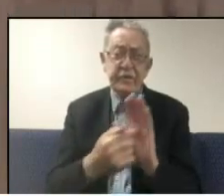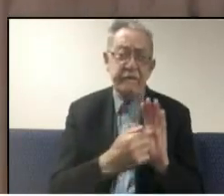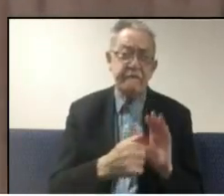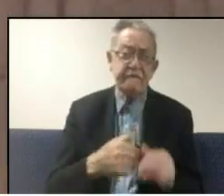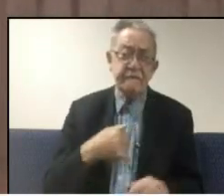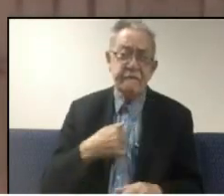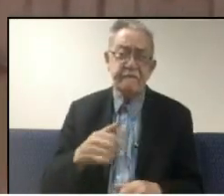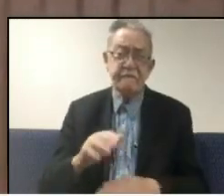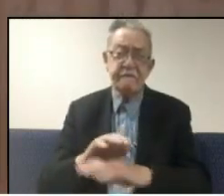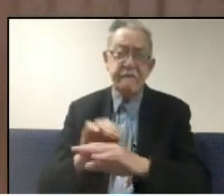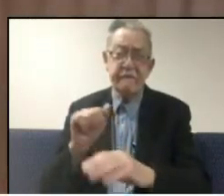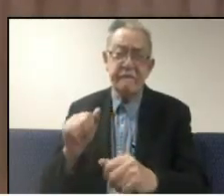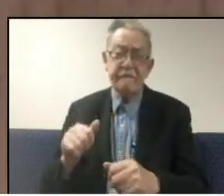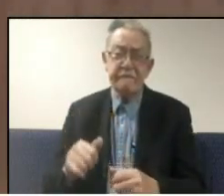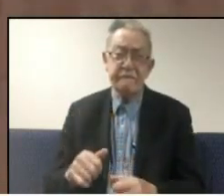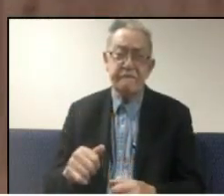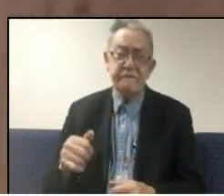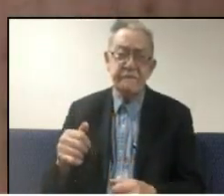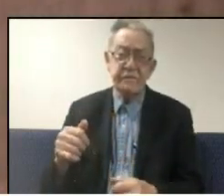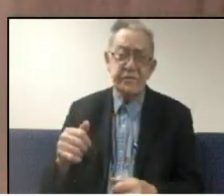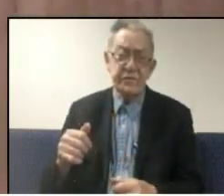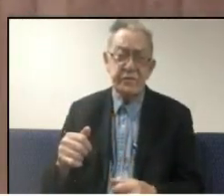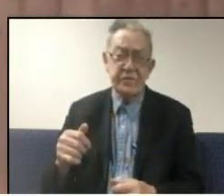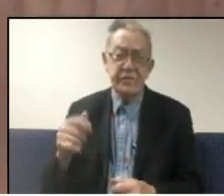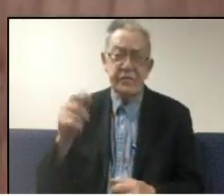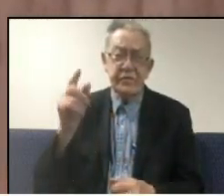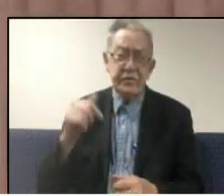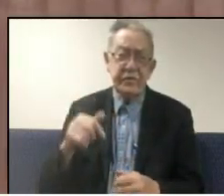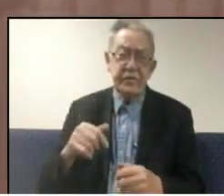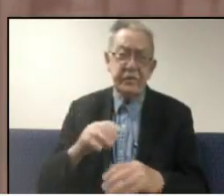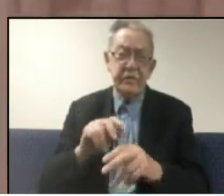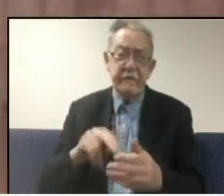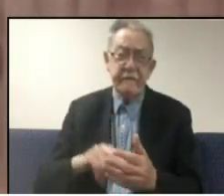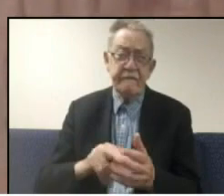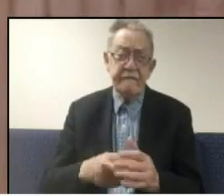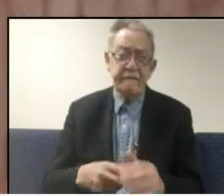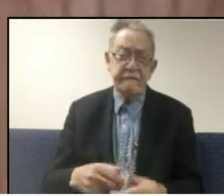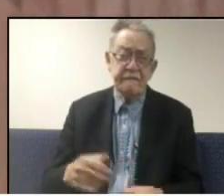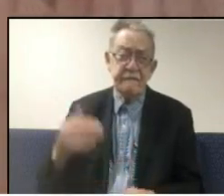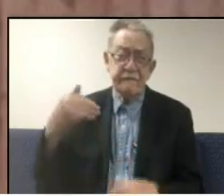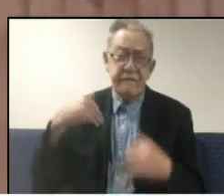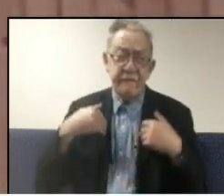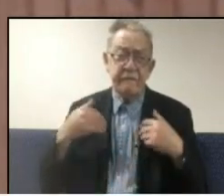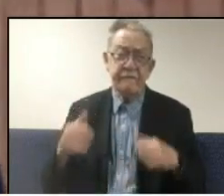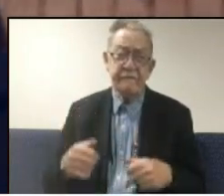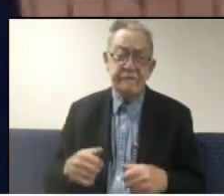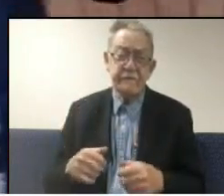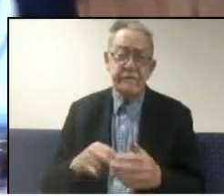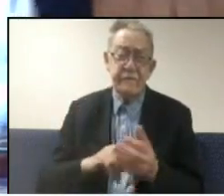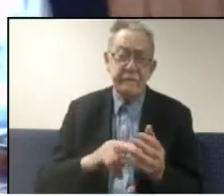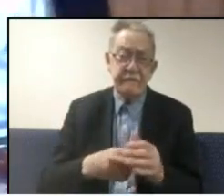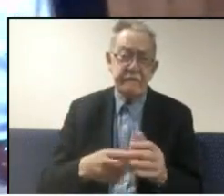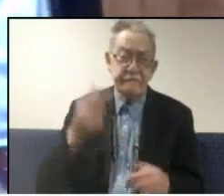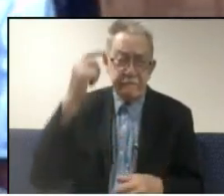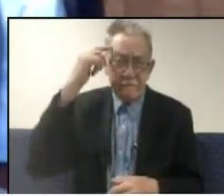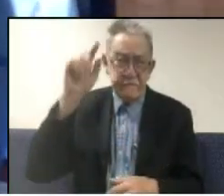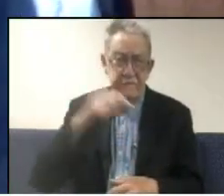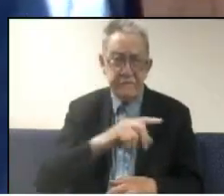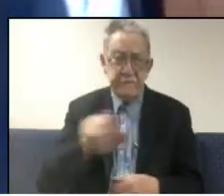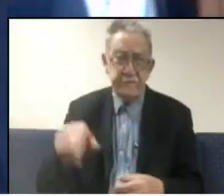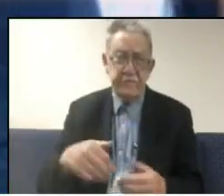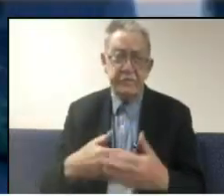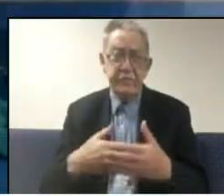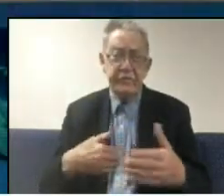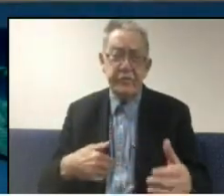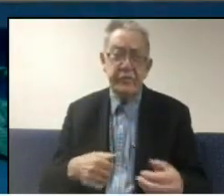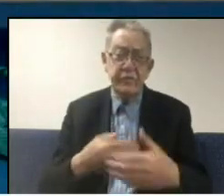you before you were even formed, before you even in your mother's womb. I had a purpose and a plan that I am calling you to. And we